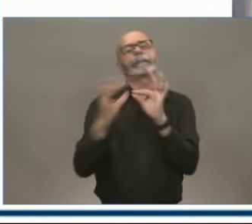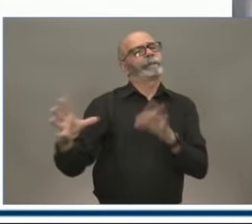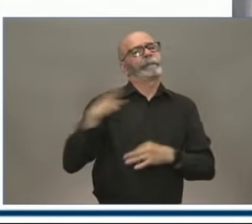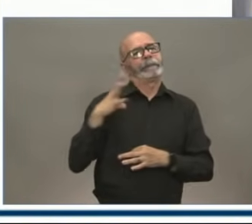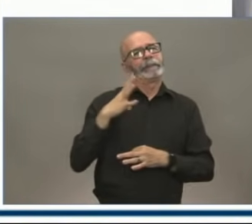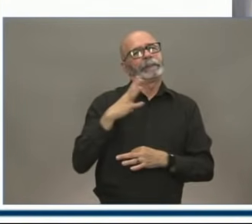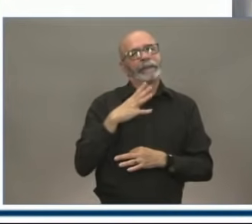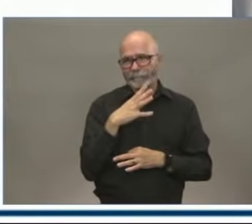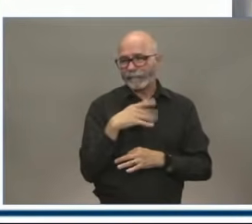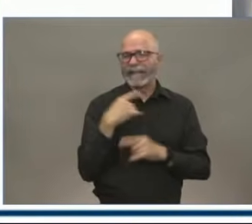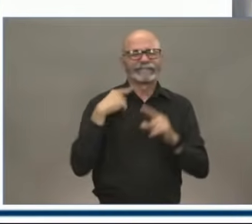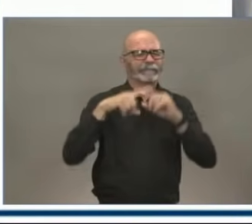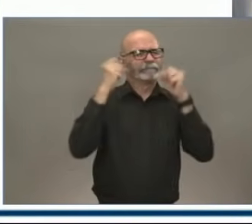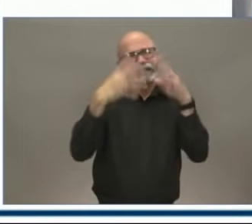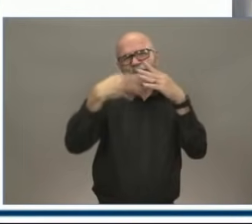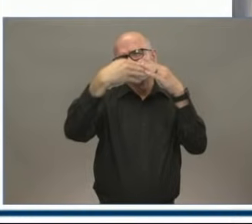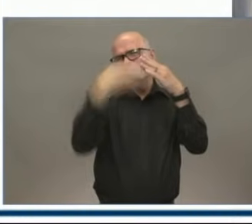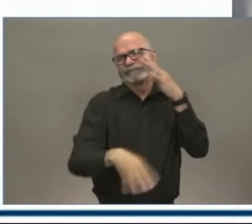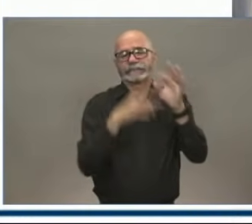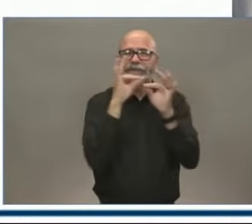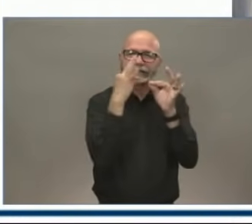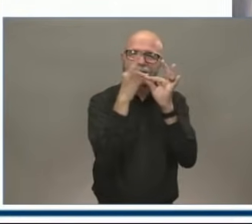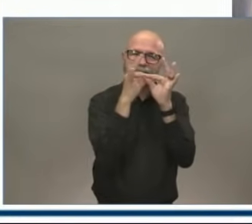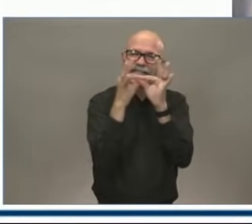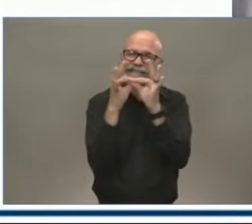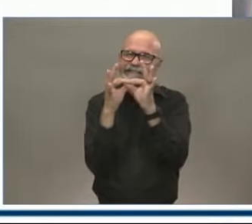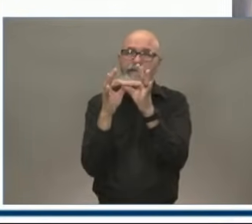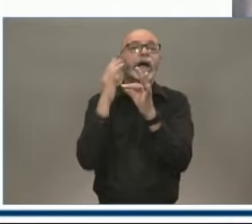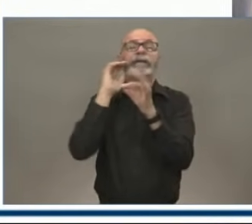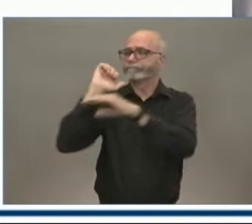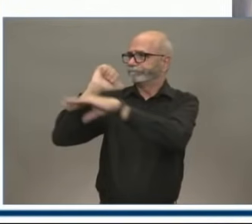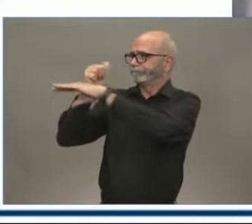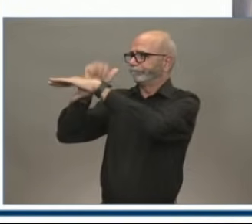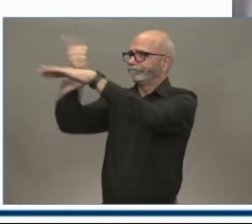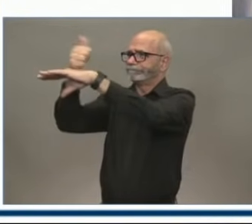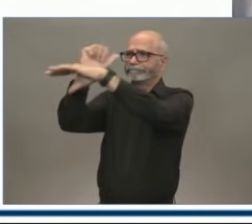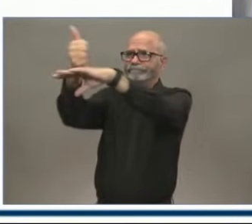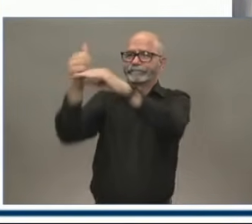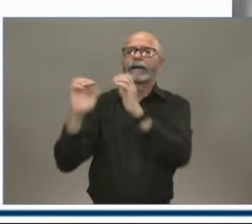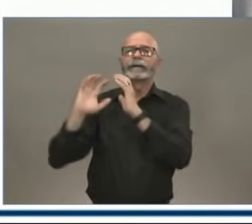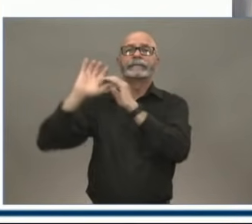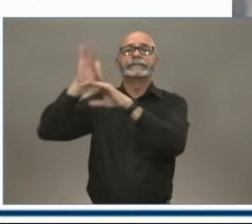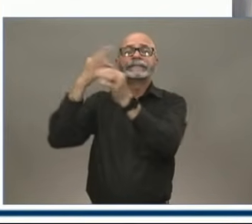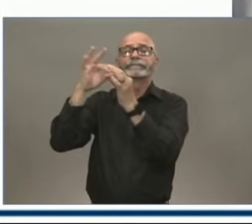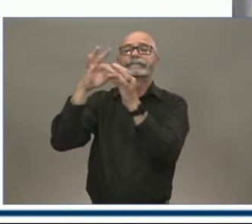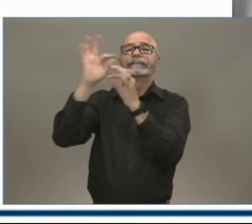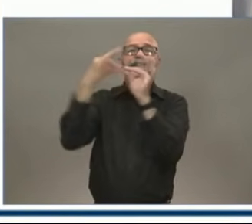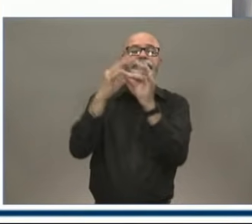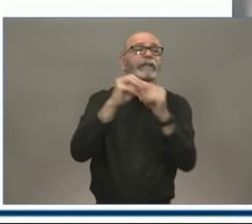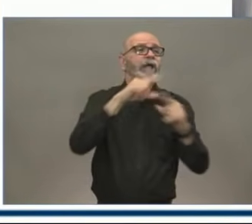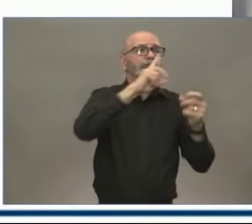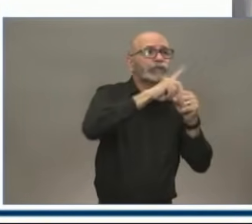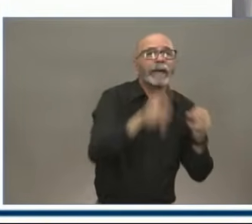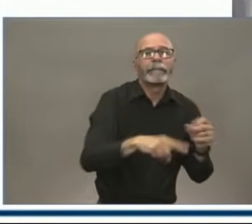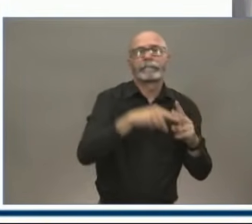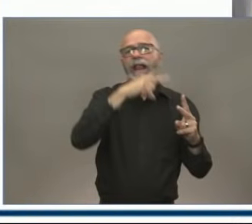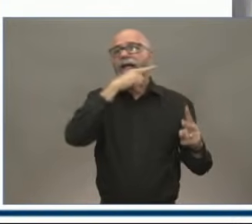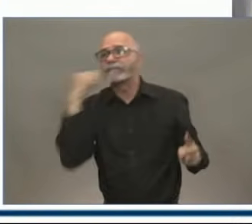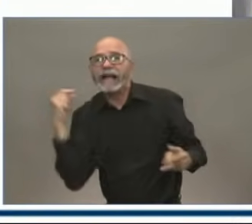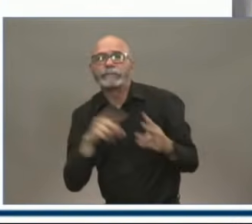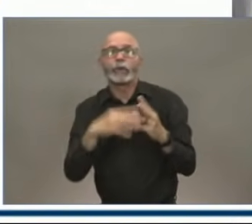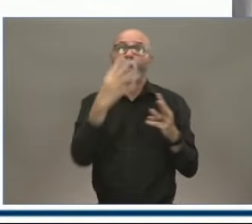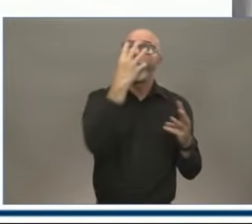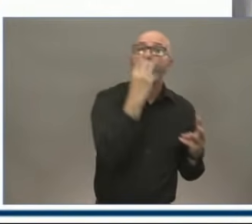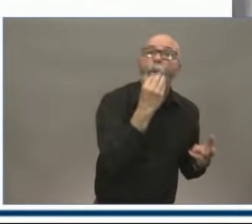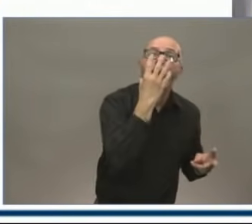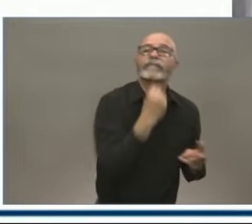of asymptomatic pop-up tests in Dartmouth, Halifax, and in Wolfville. And I want to thank those people who have volunteered to